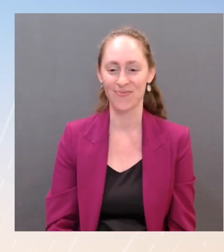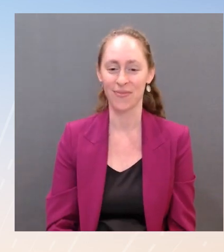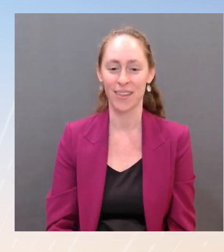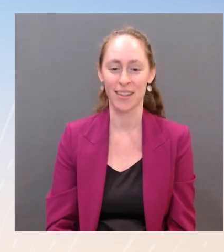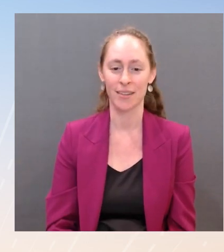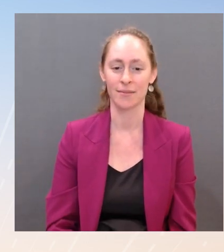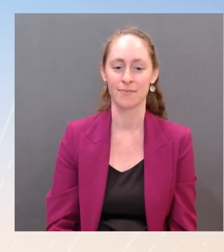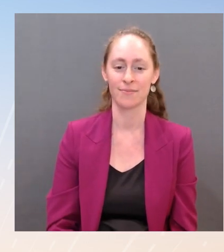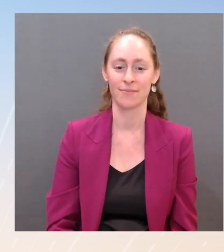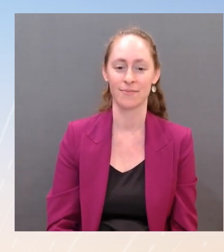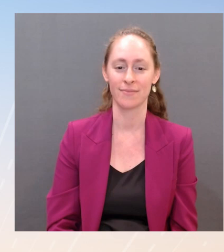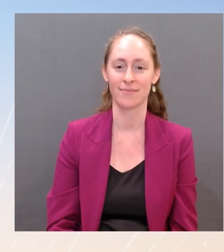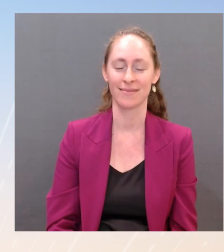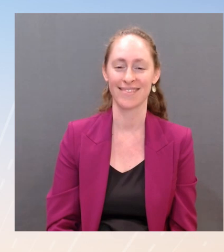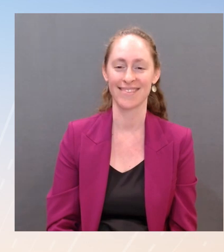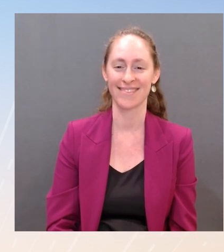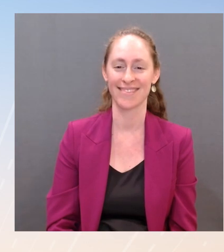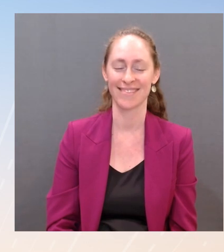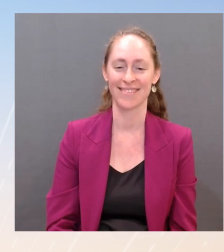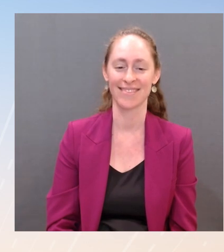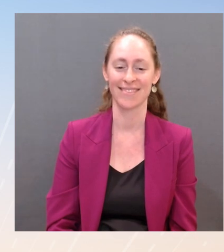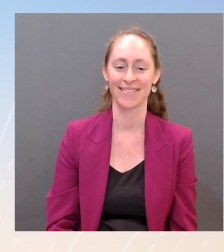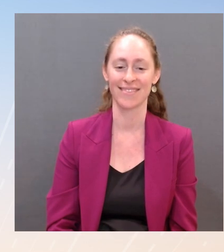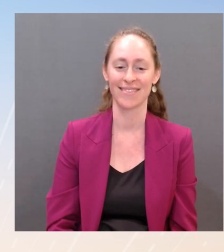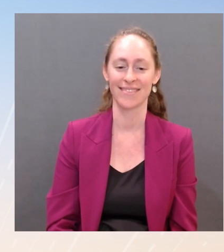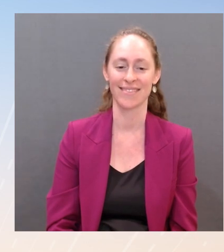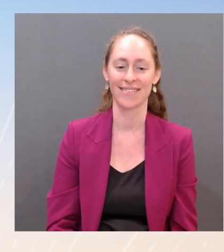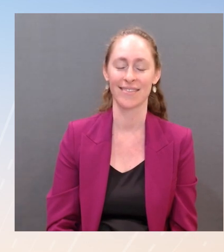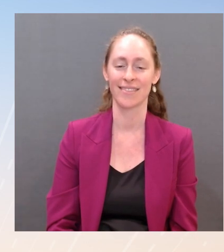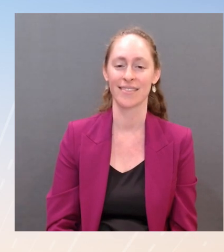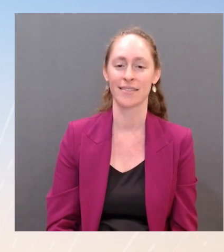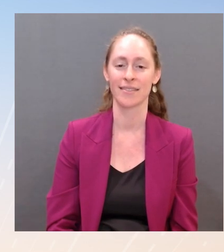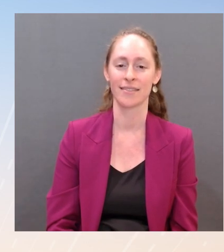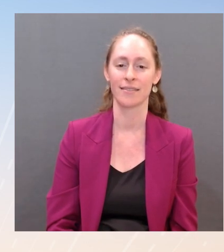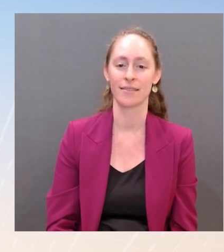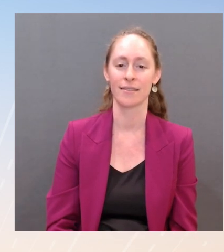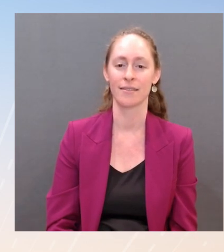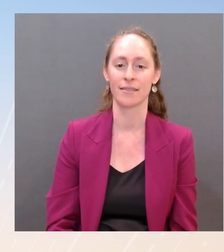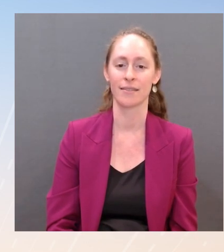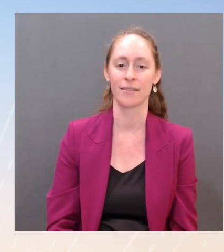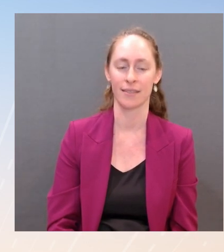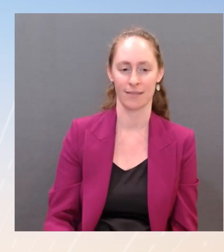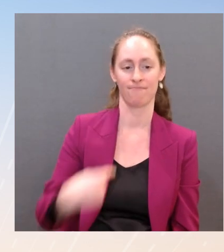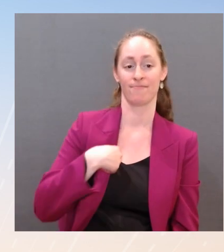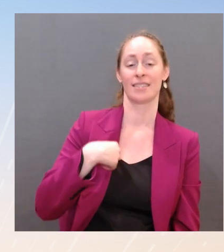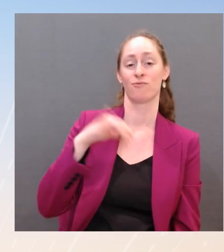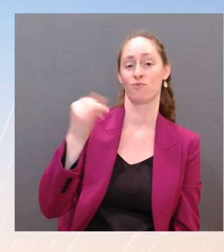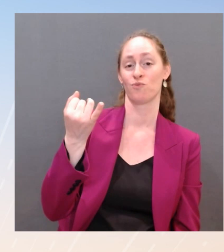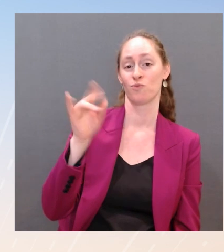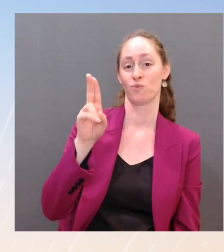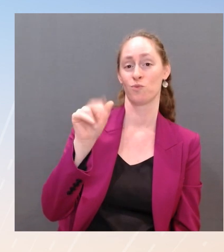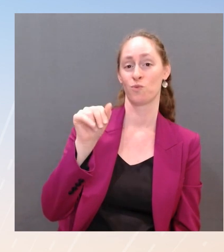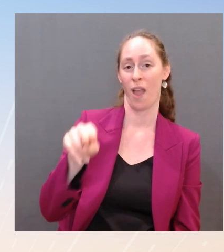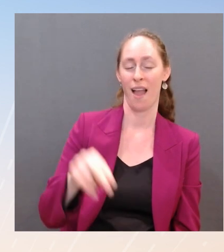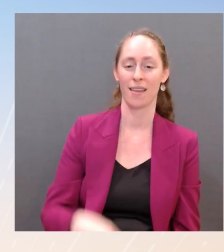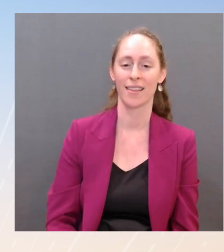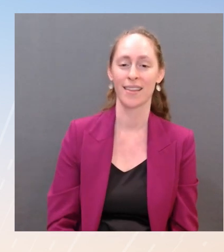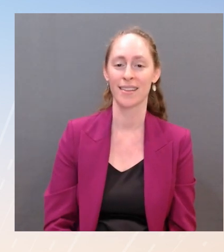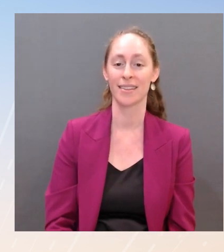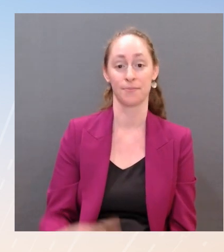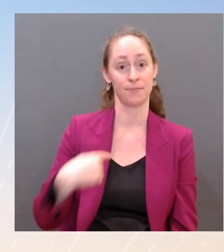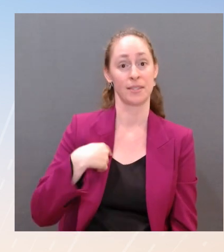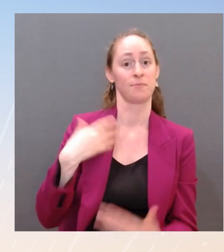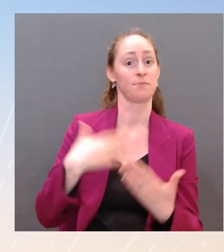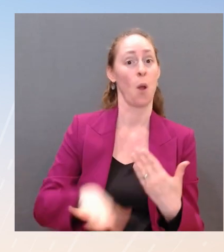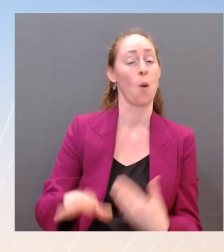I know, we're both. But I'm Juan Acosta. My pronouns are he, him, his. I was born in Jalisco, Mexico, and came to this country